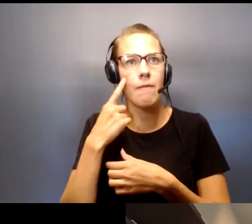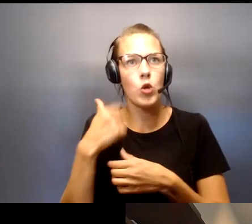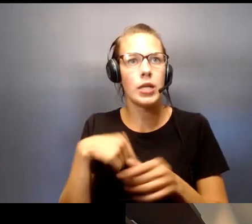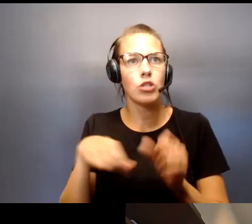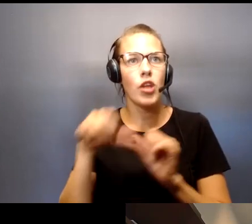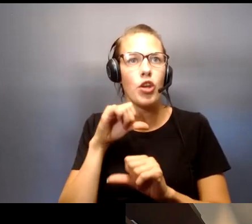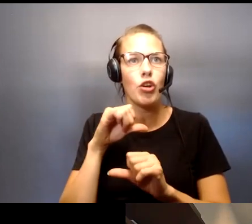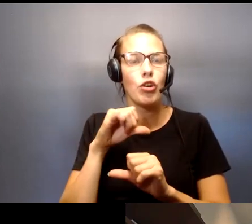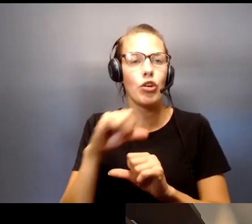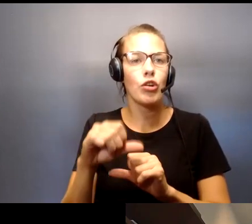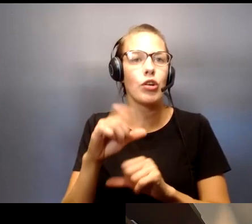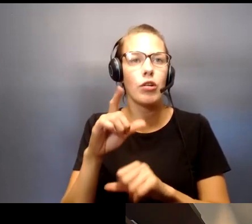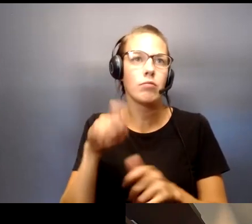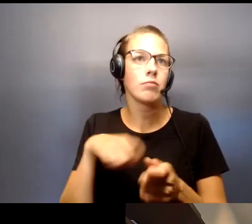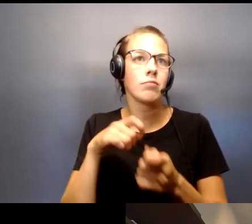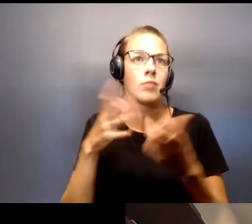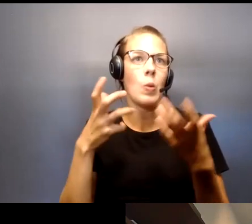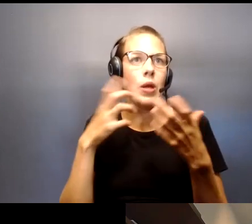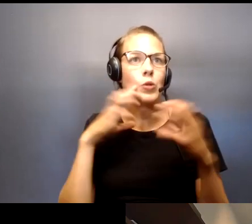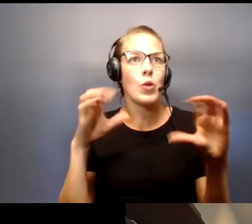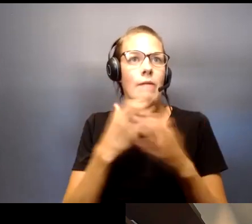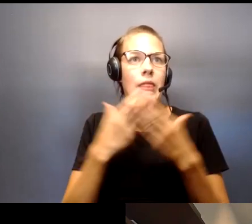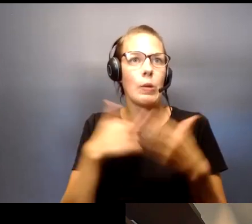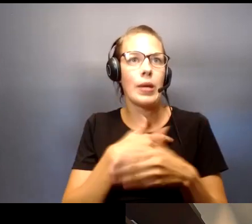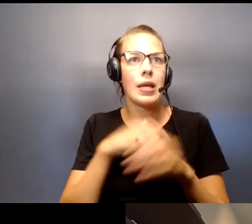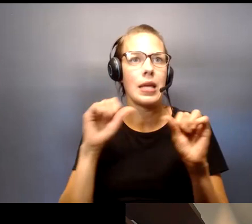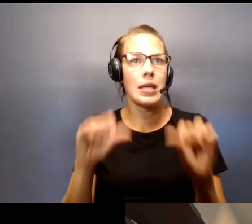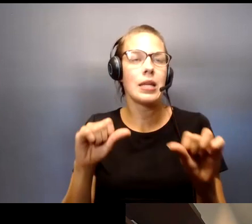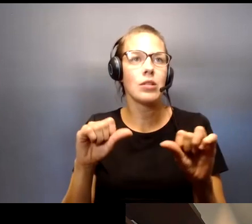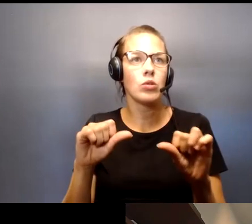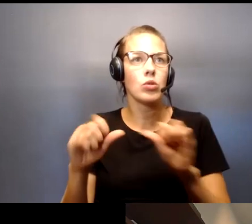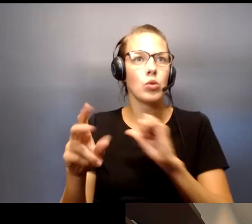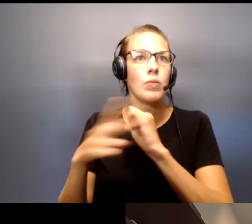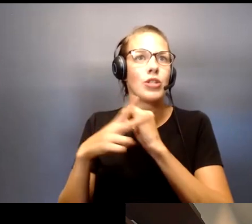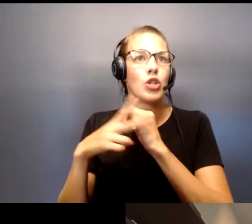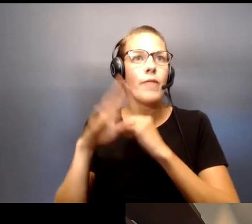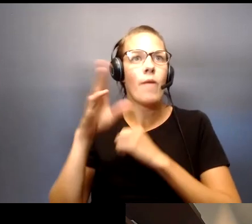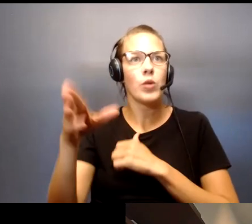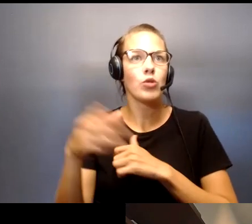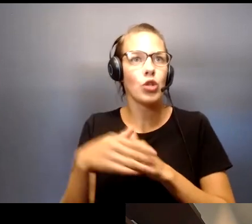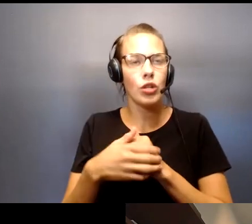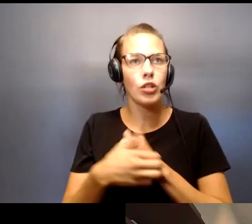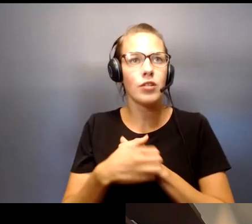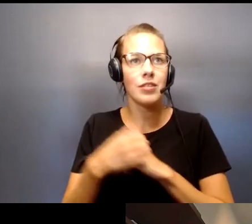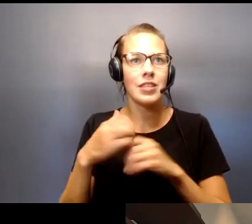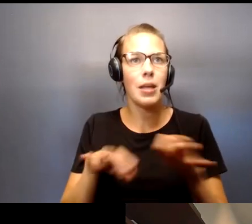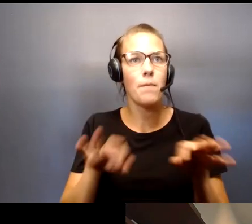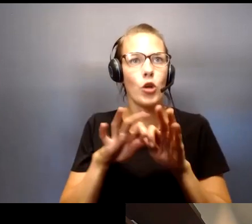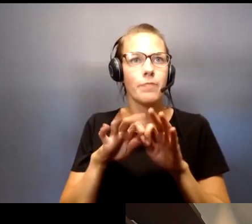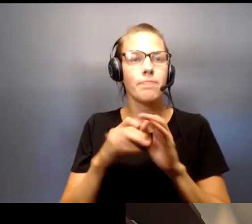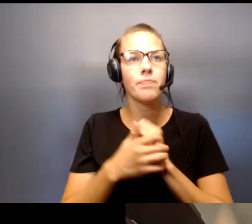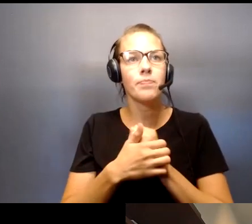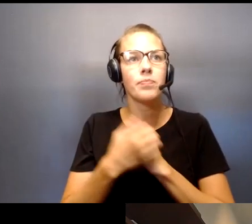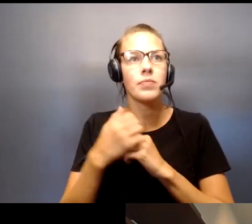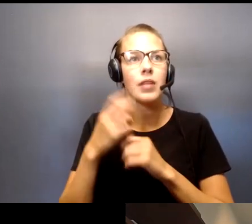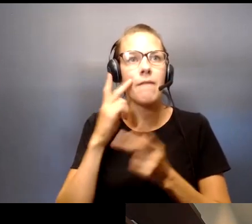other. And certainly we want to do everything that we can to preserve our future because it's important. So Visit